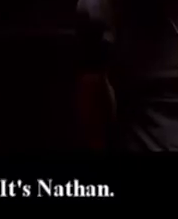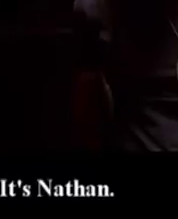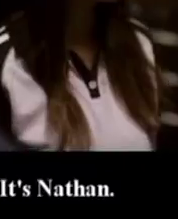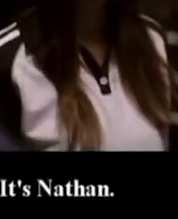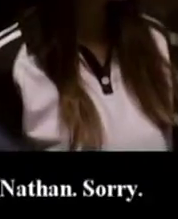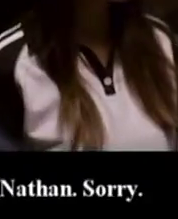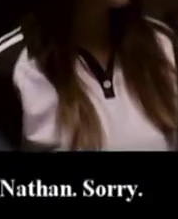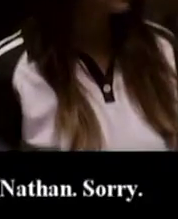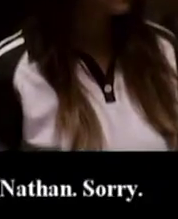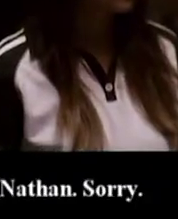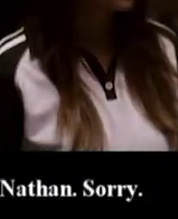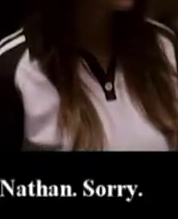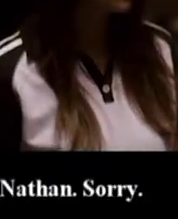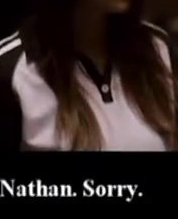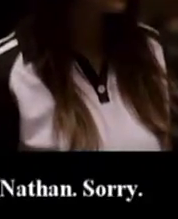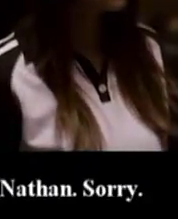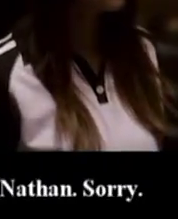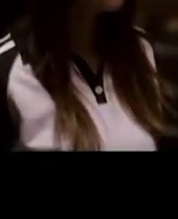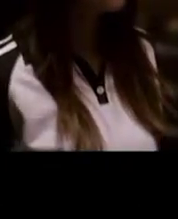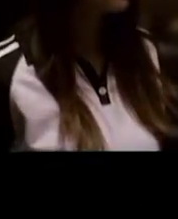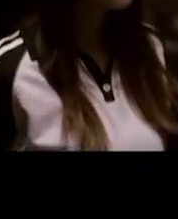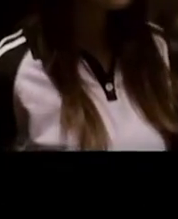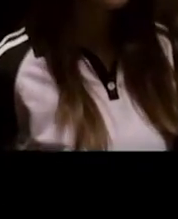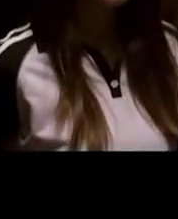Nathan. Nathan. Sorry.